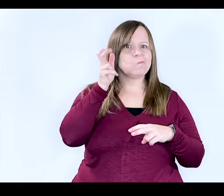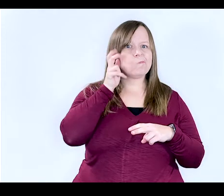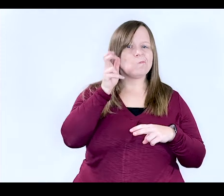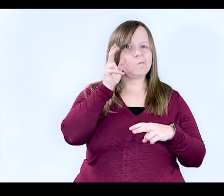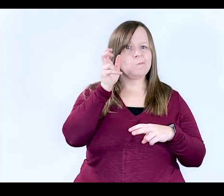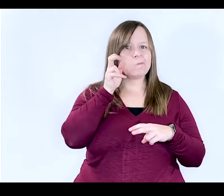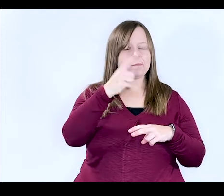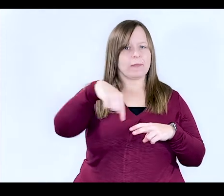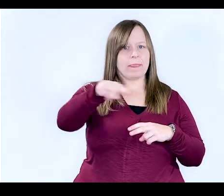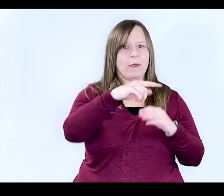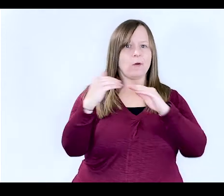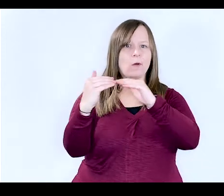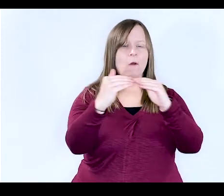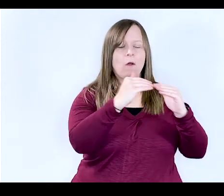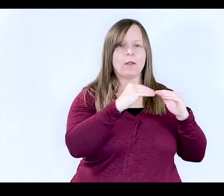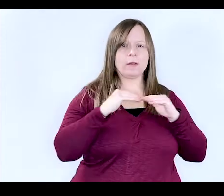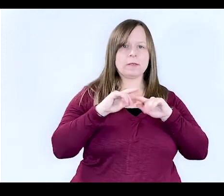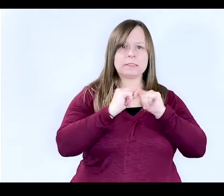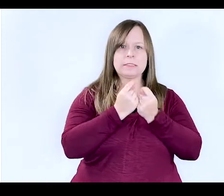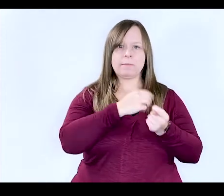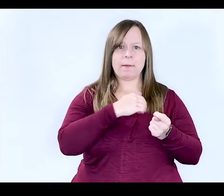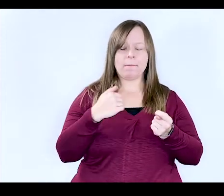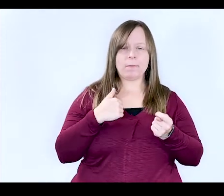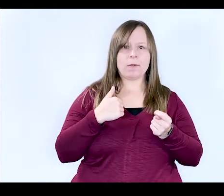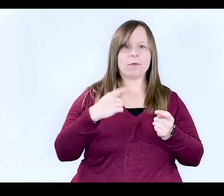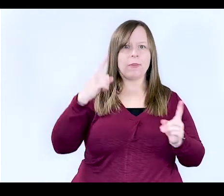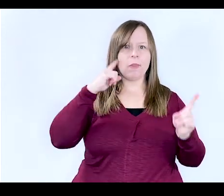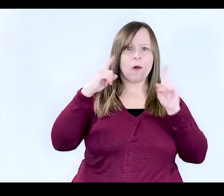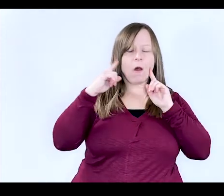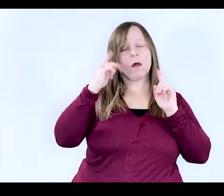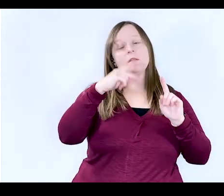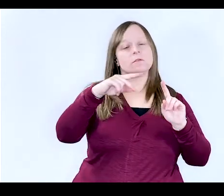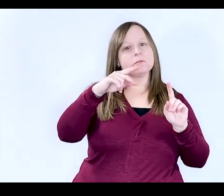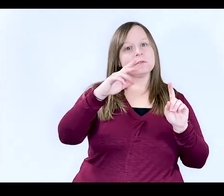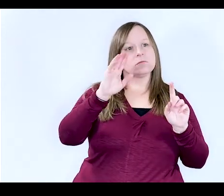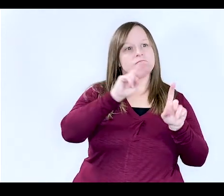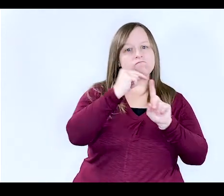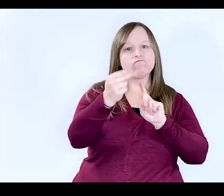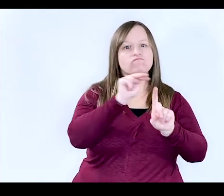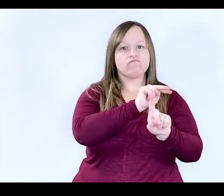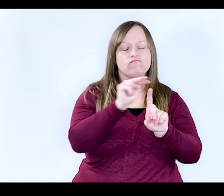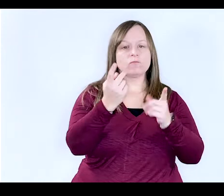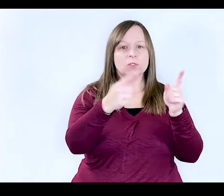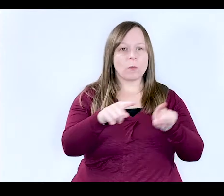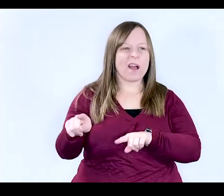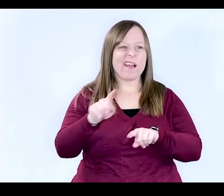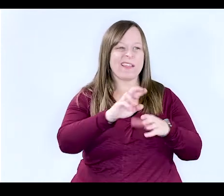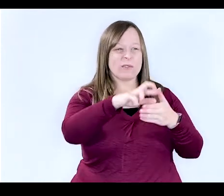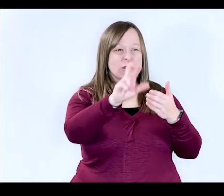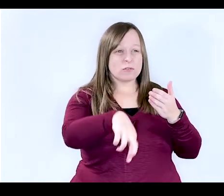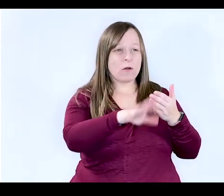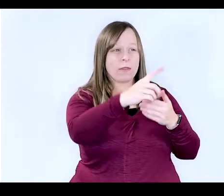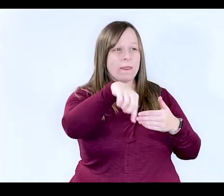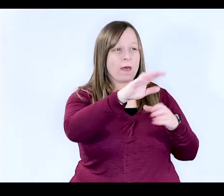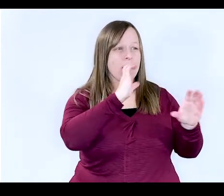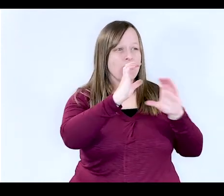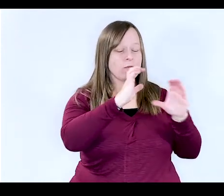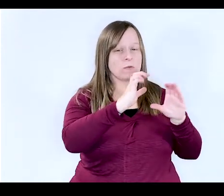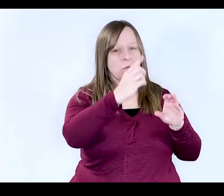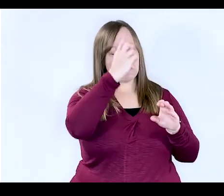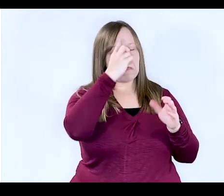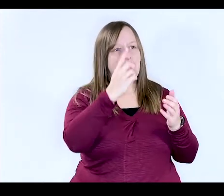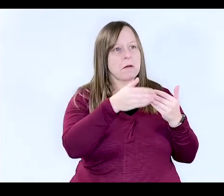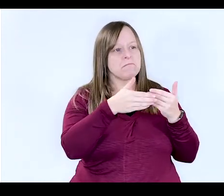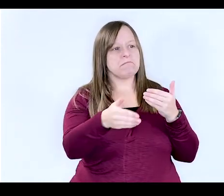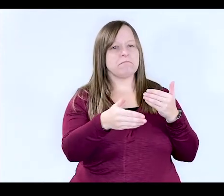listen to their colleagues' thoughts and positions about everything that's going on. And as a result of those conversations, we